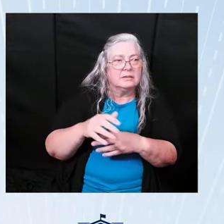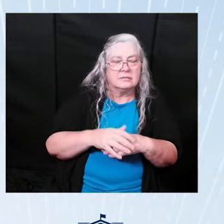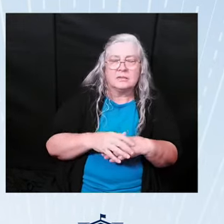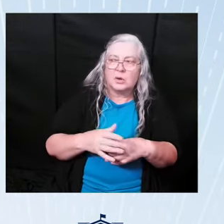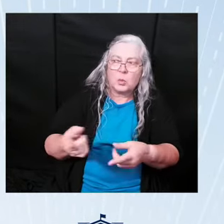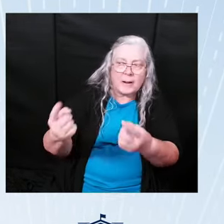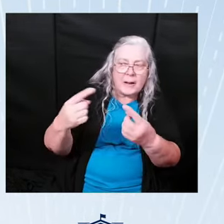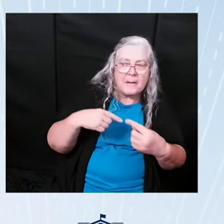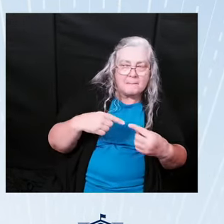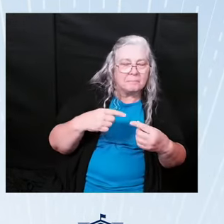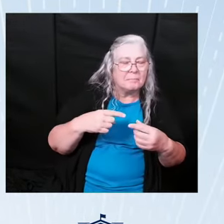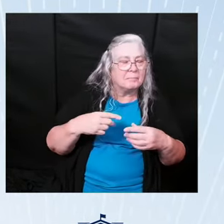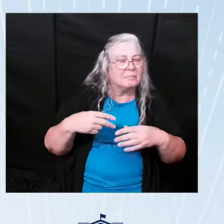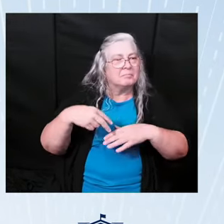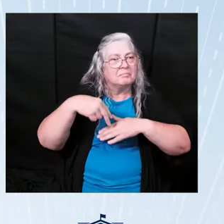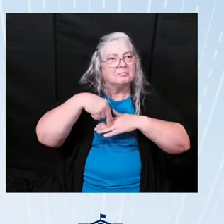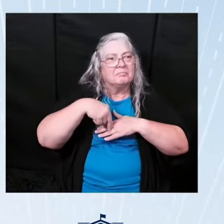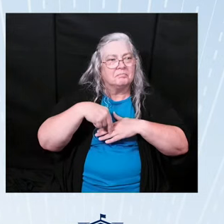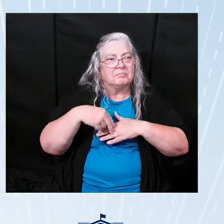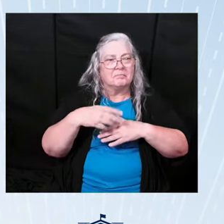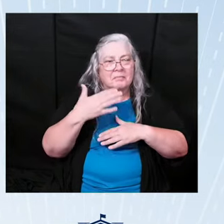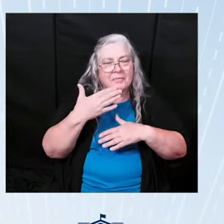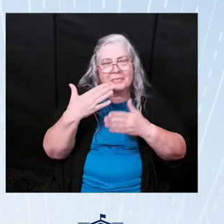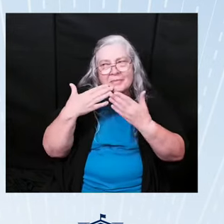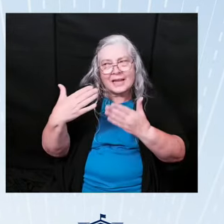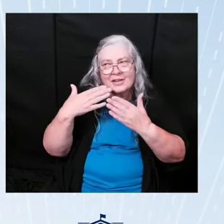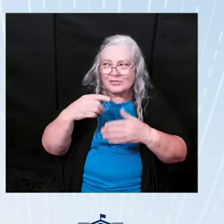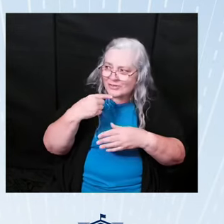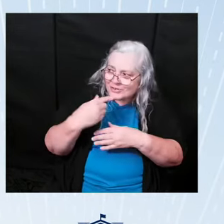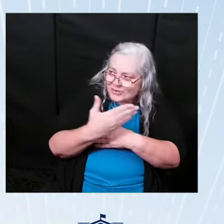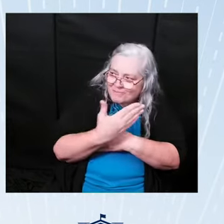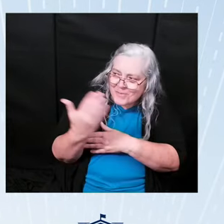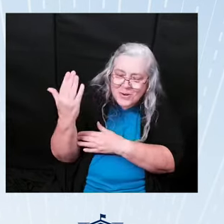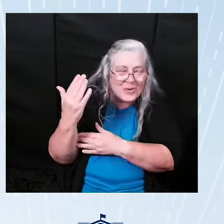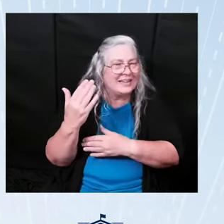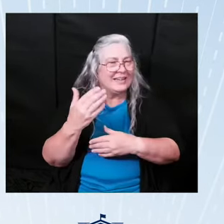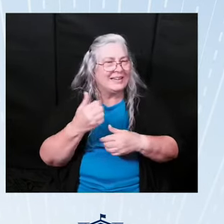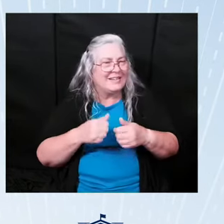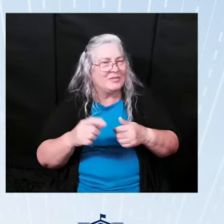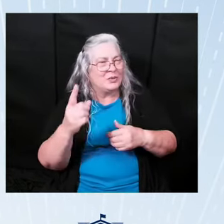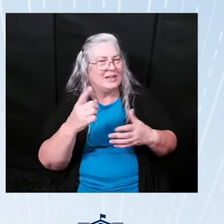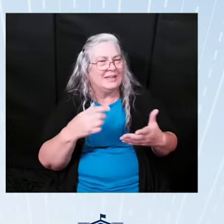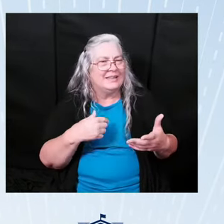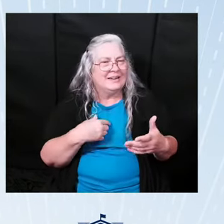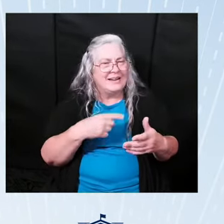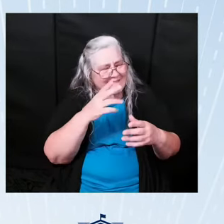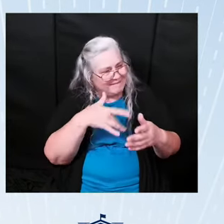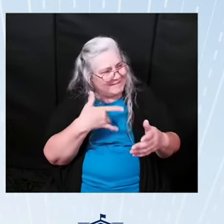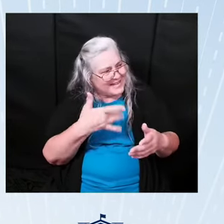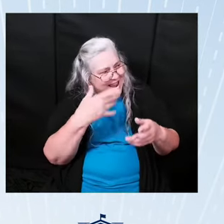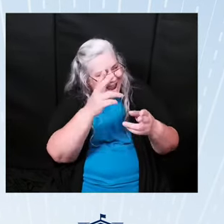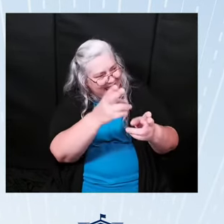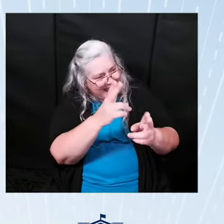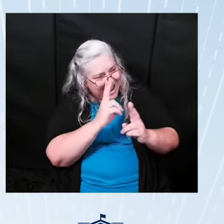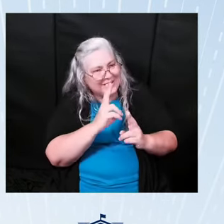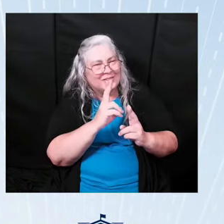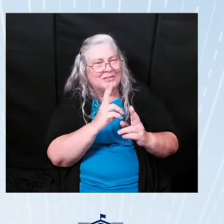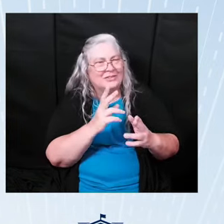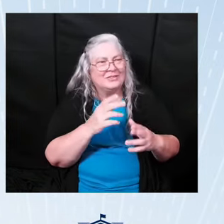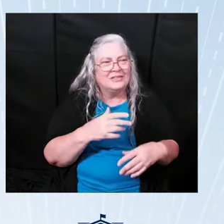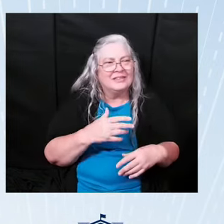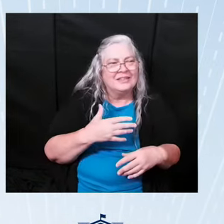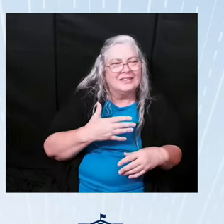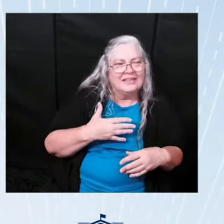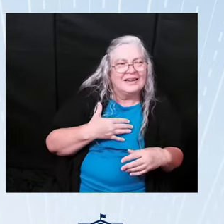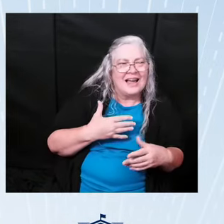Well, good morning, everyone. It's a real honor to be here. My name is Satya Rhodes Conway. I have the honor of being the mayor of Madison, Wisconsin, and the current